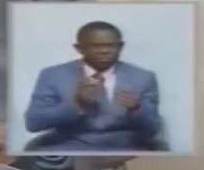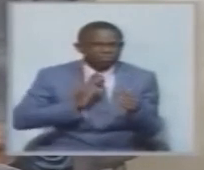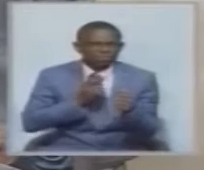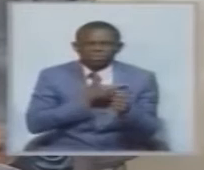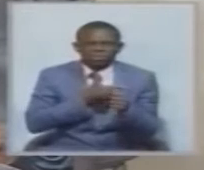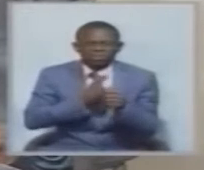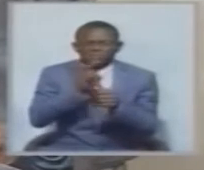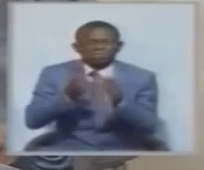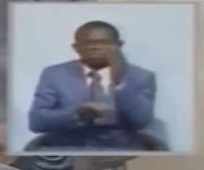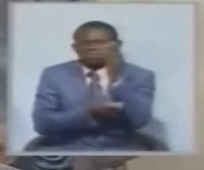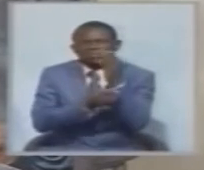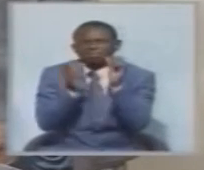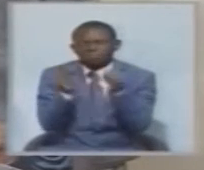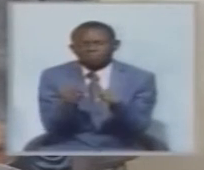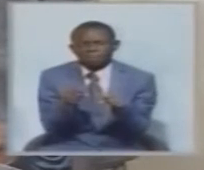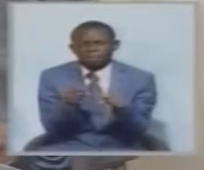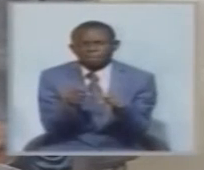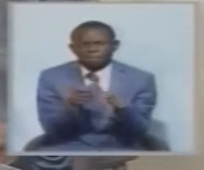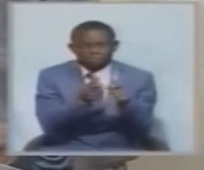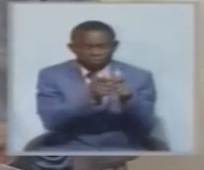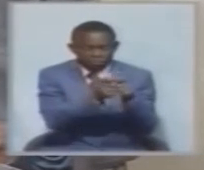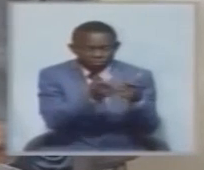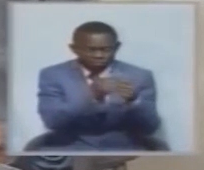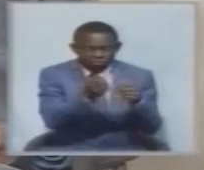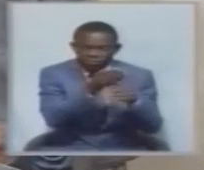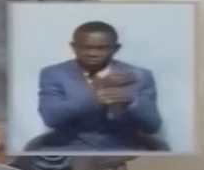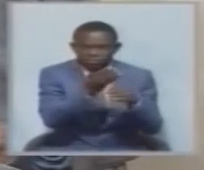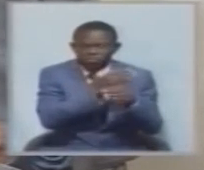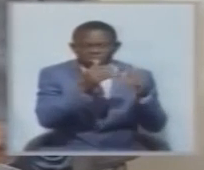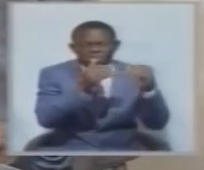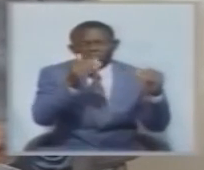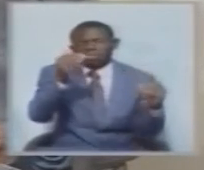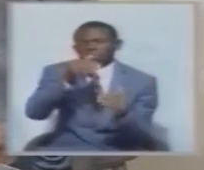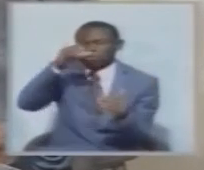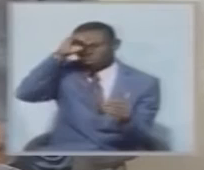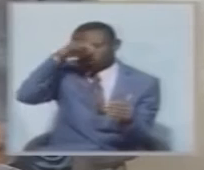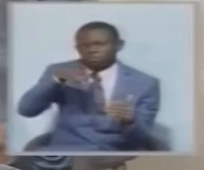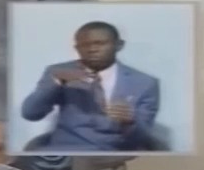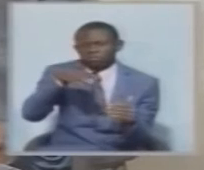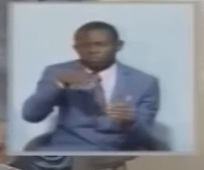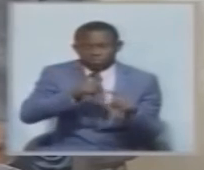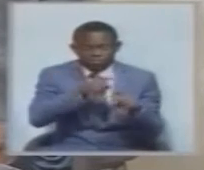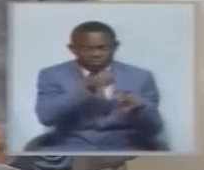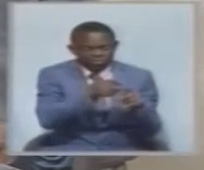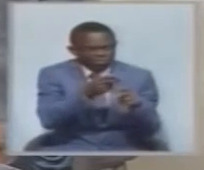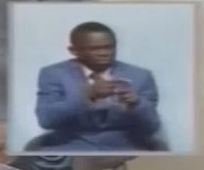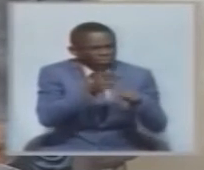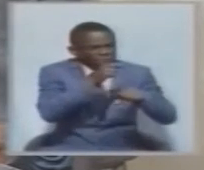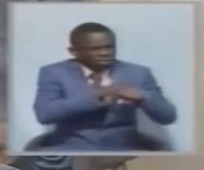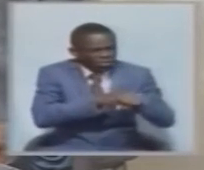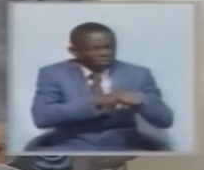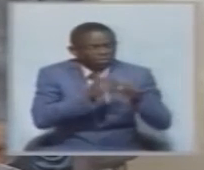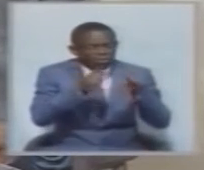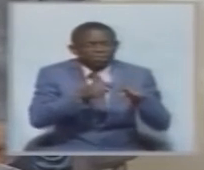mining. So you find that what you put in there, in a short period of time, you'll be able to generate those funds. And if you